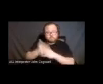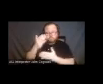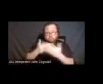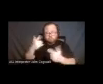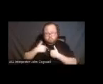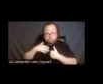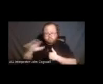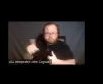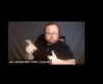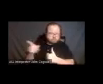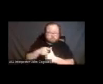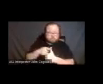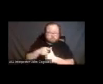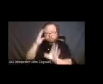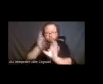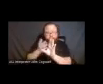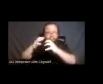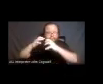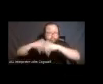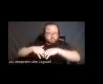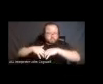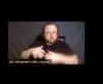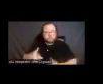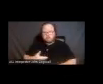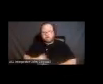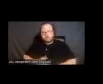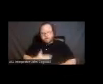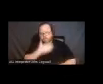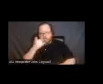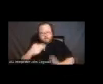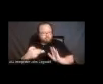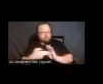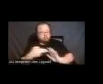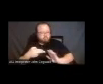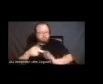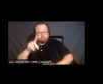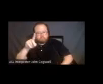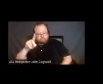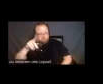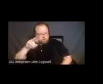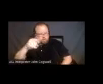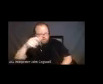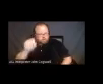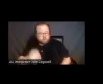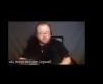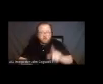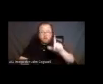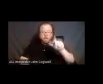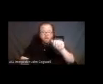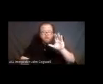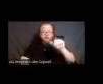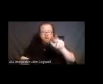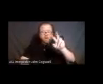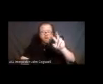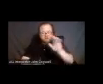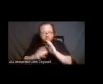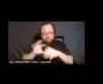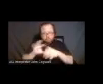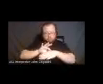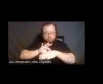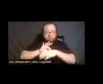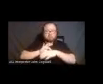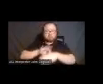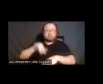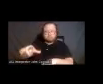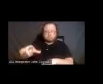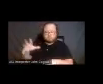their initial psychotic break, the better the prognosis. La Clave content was also integrated within the